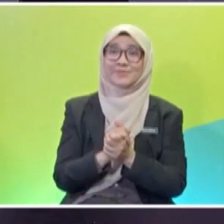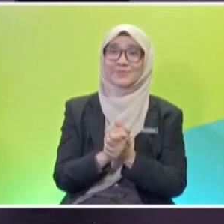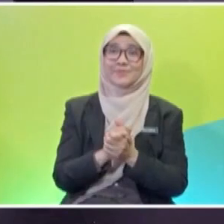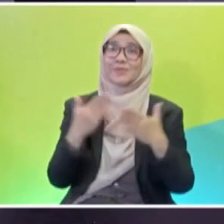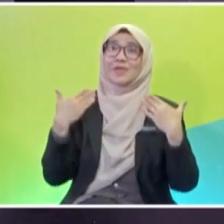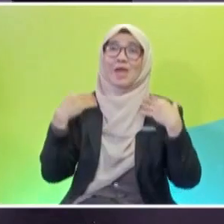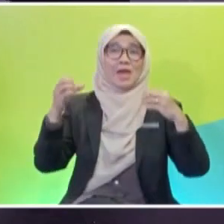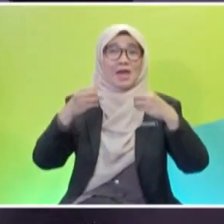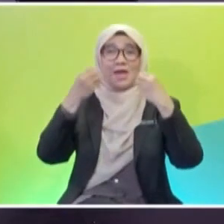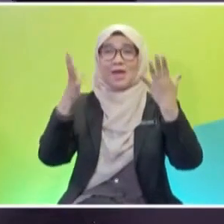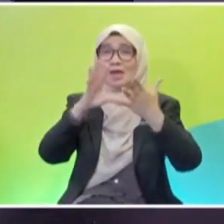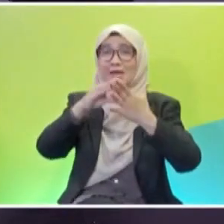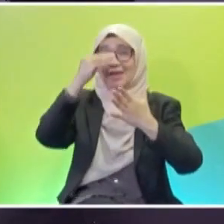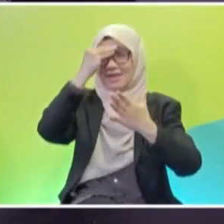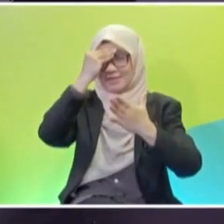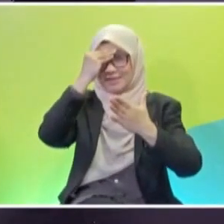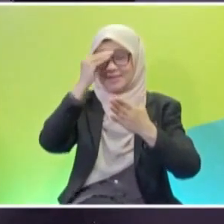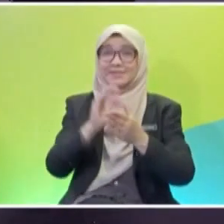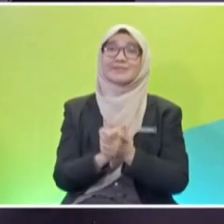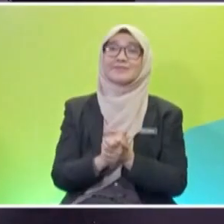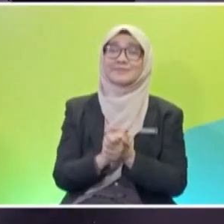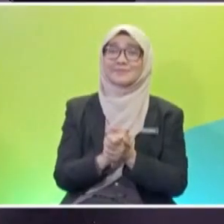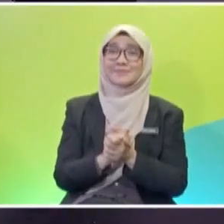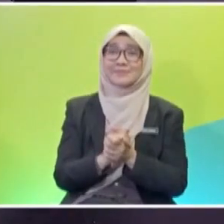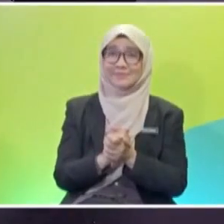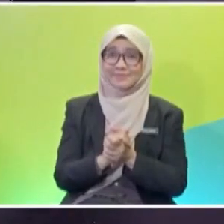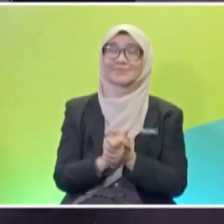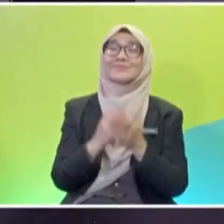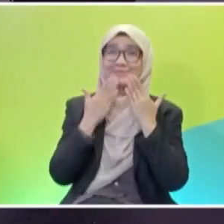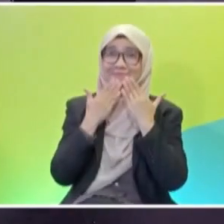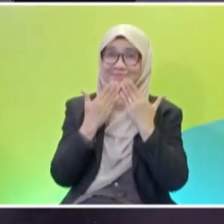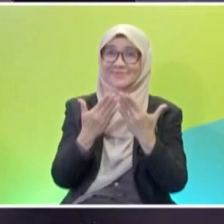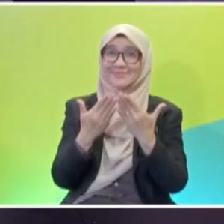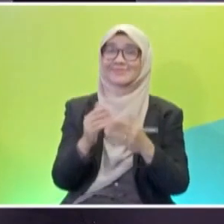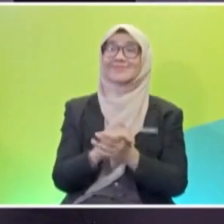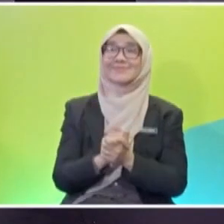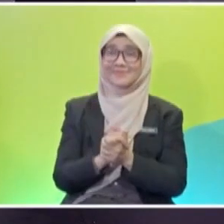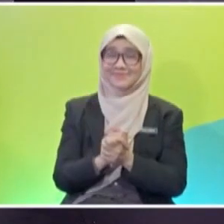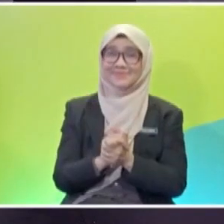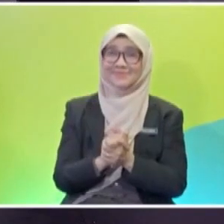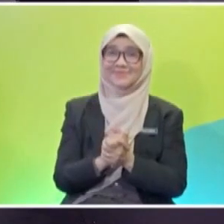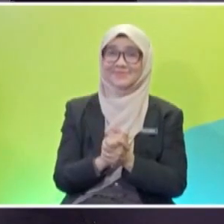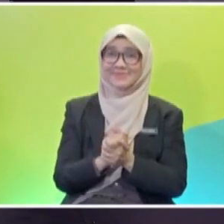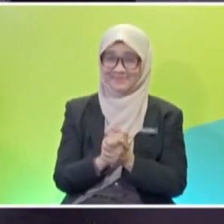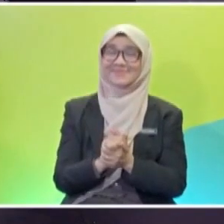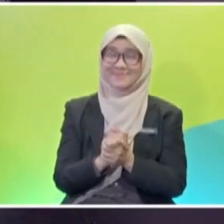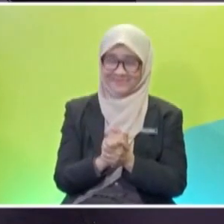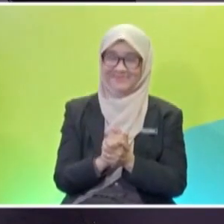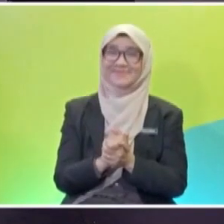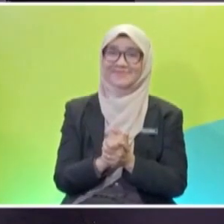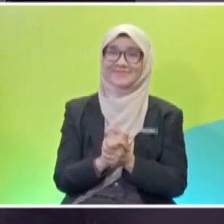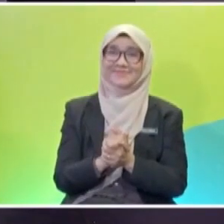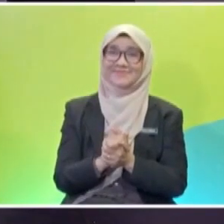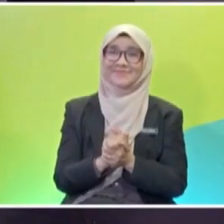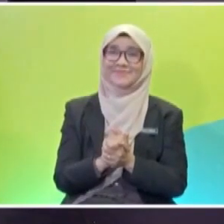fun and I learned so much things today. And also not to forget our sign language interpreter, Teacher Fatimatul Zahra. Thank you for being with us today.